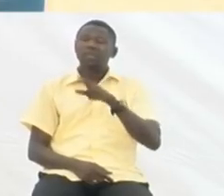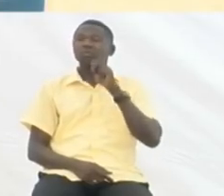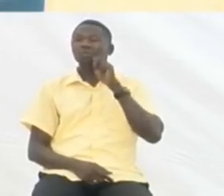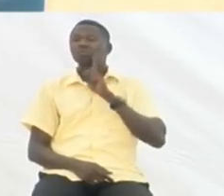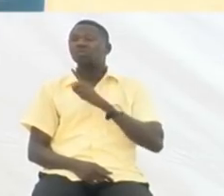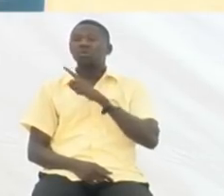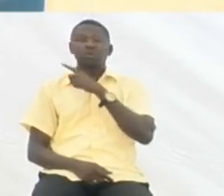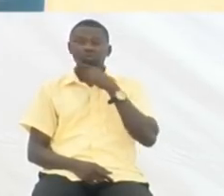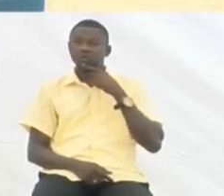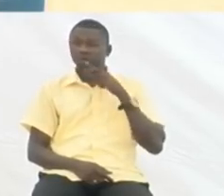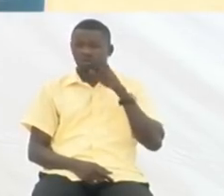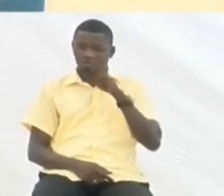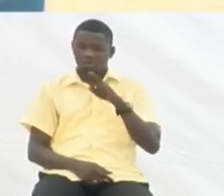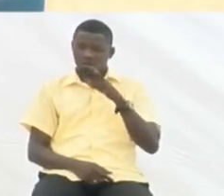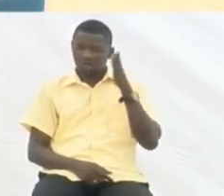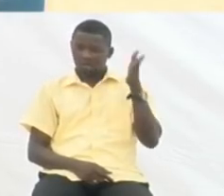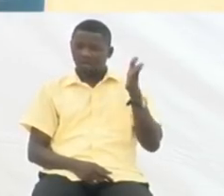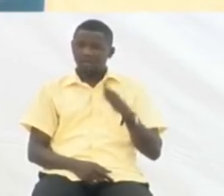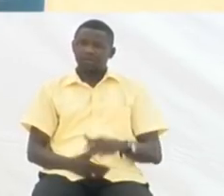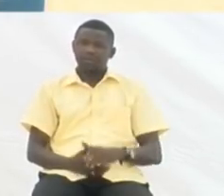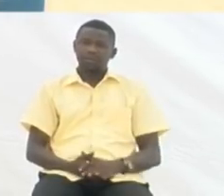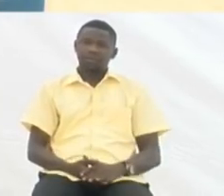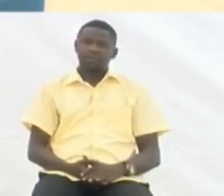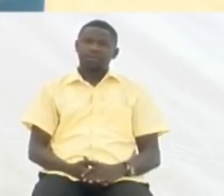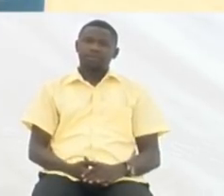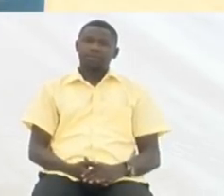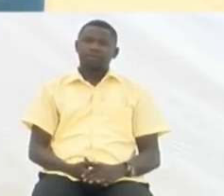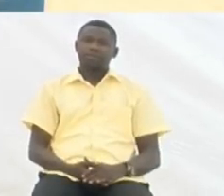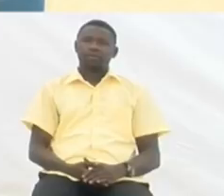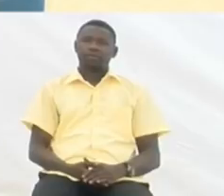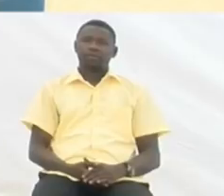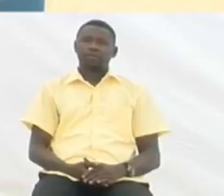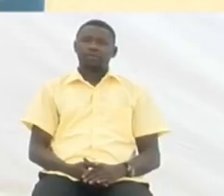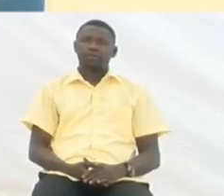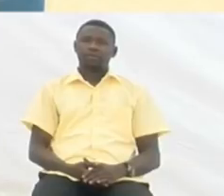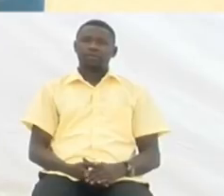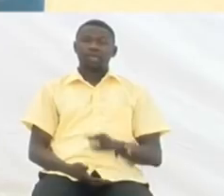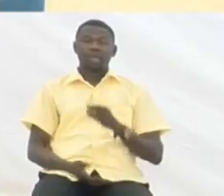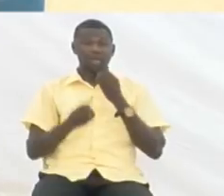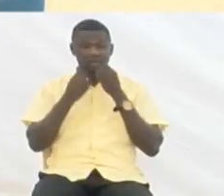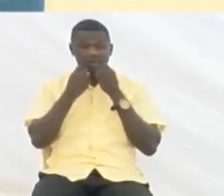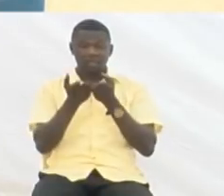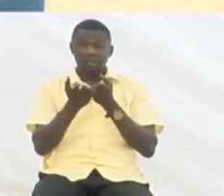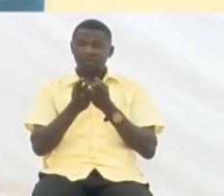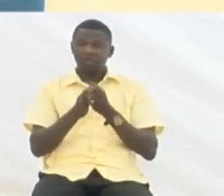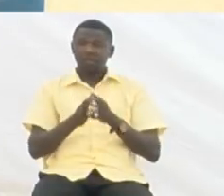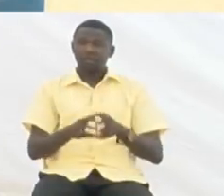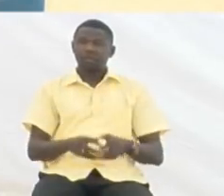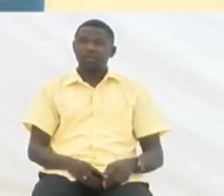even my older brother, my biological brother, I found inside there. I said,